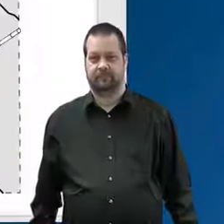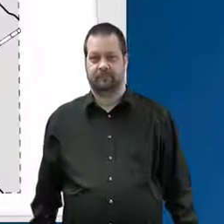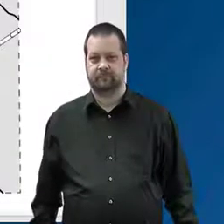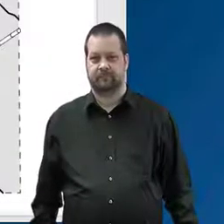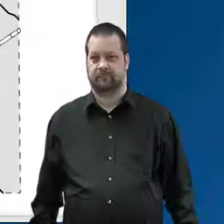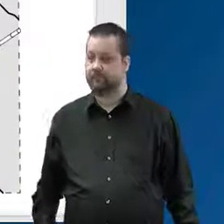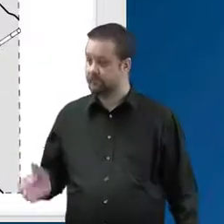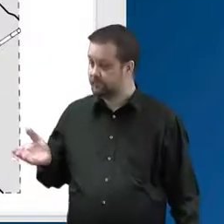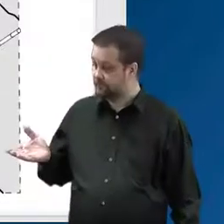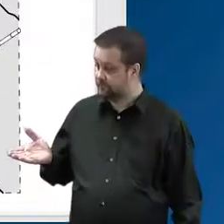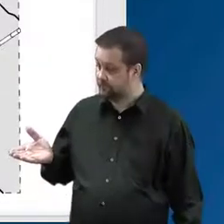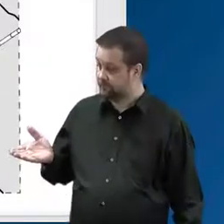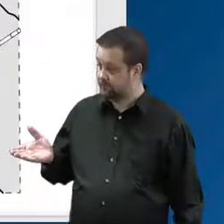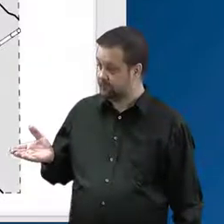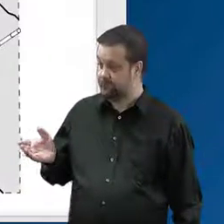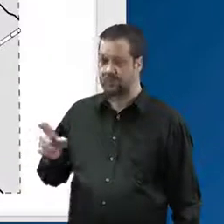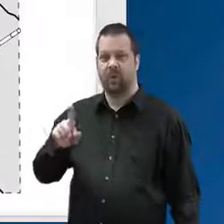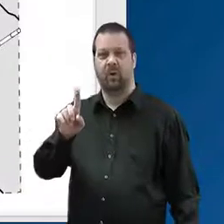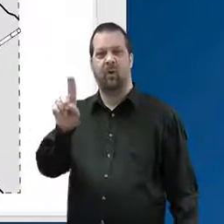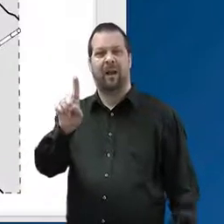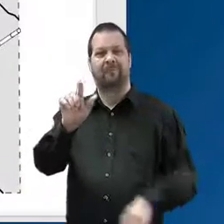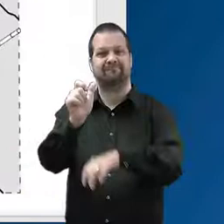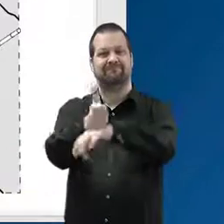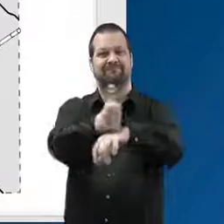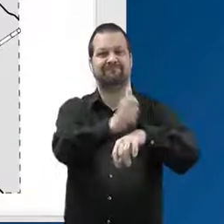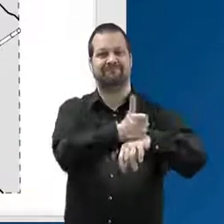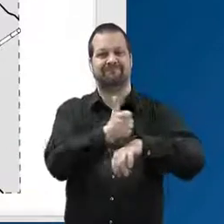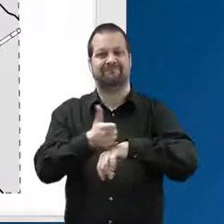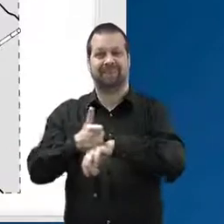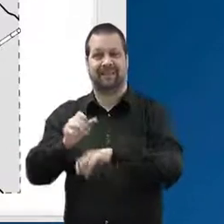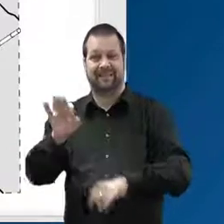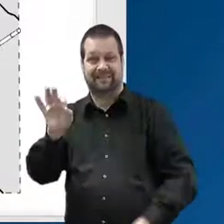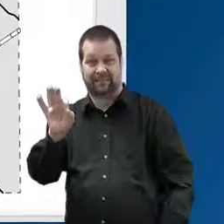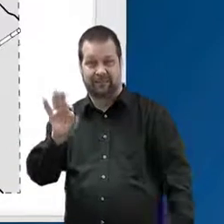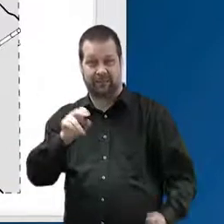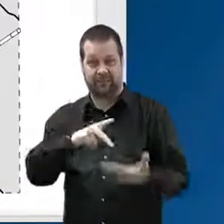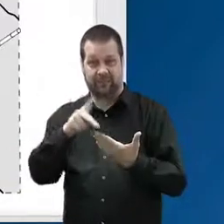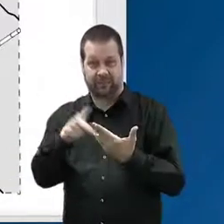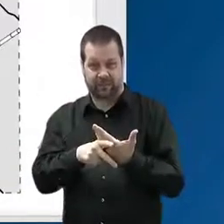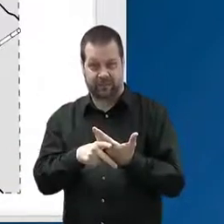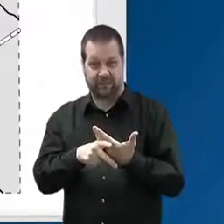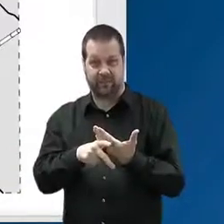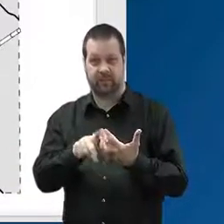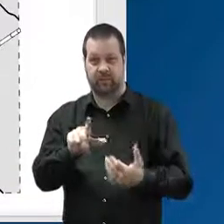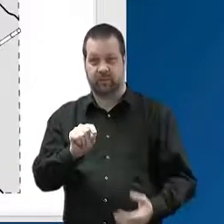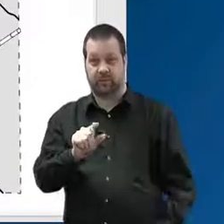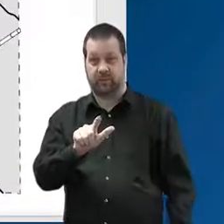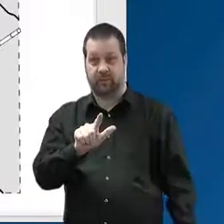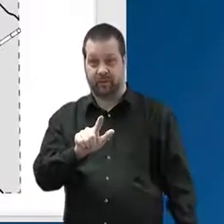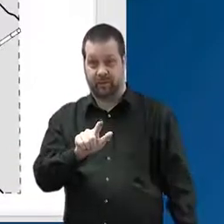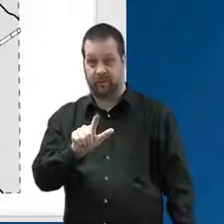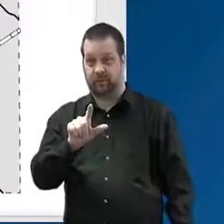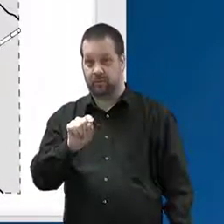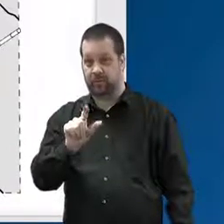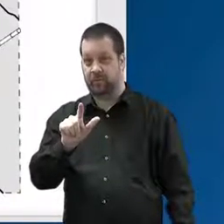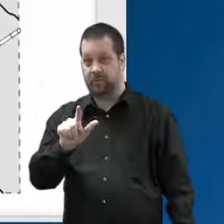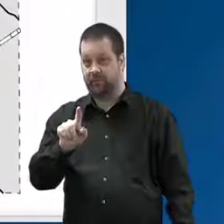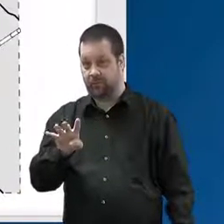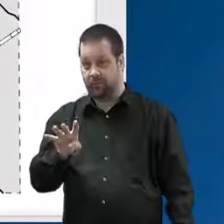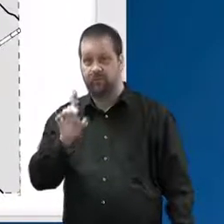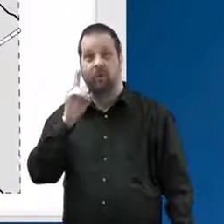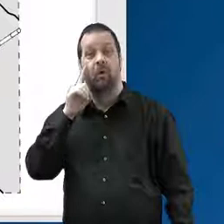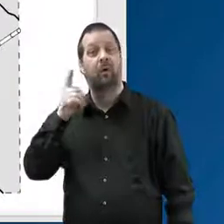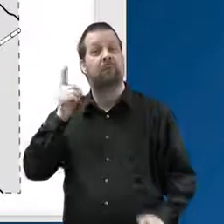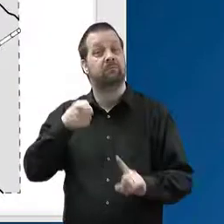This map shows the location of the 9 projects included in the 2021 through 2024 rural TIP for Frio County. They